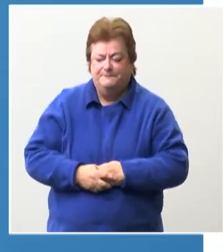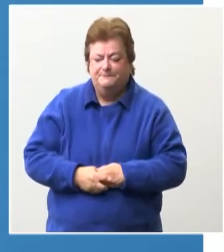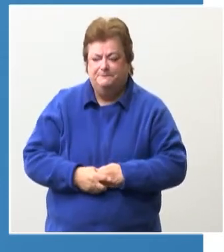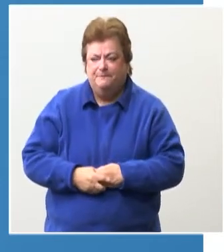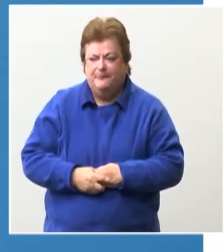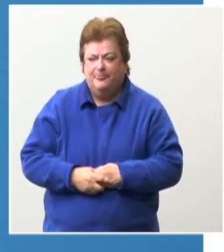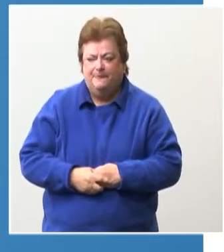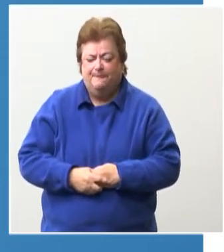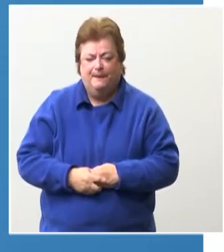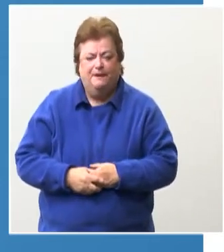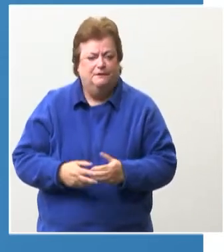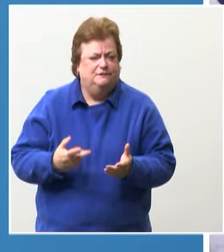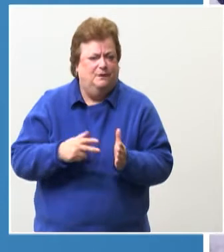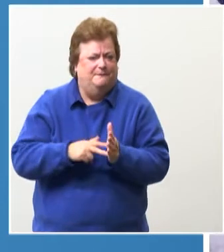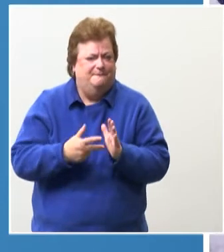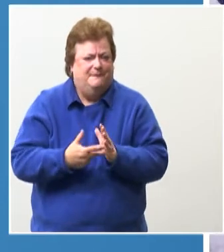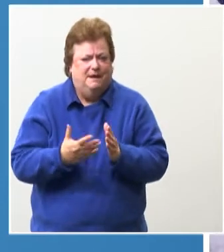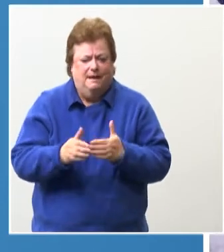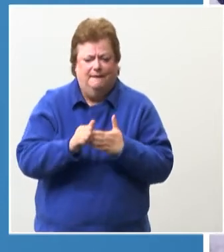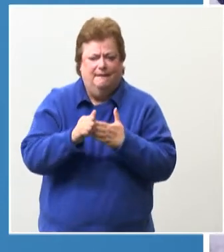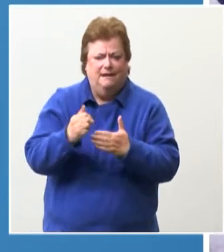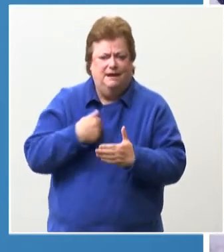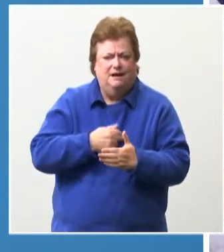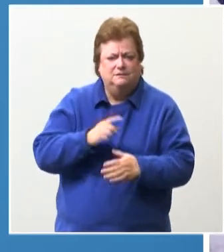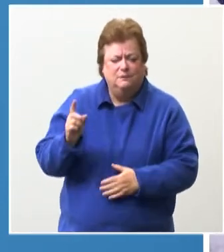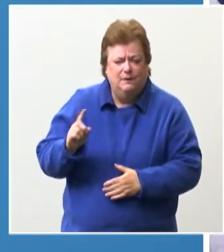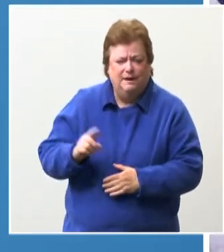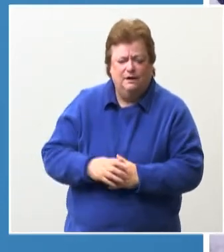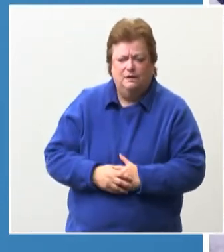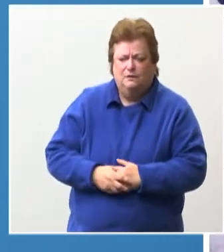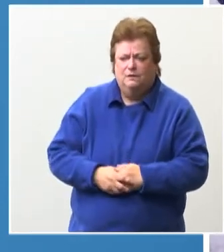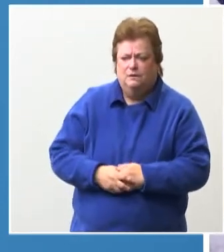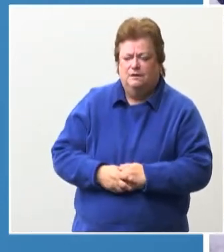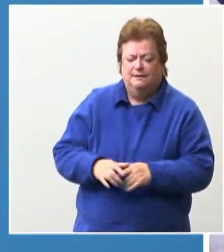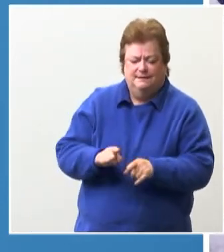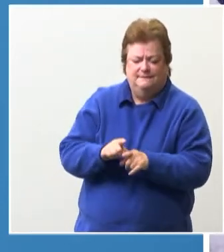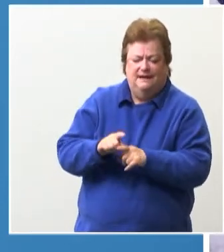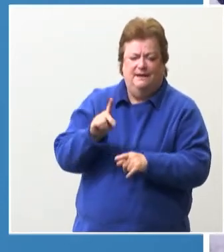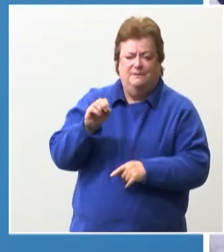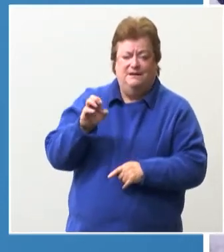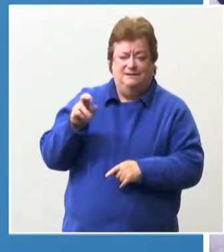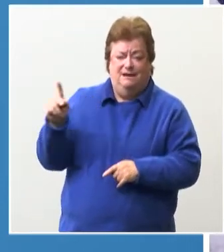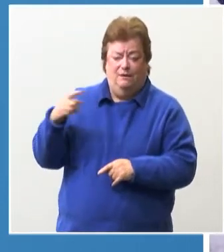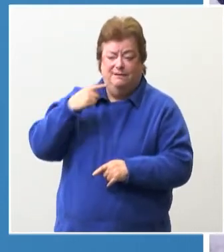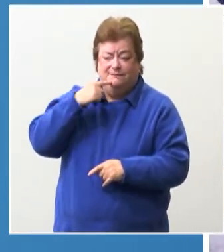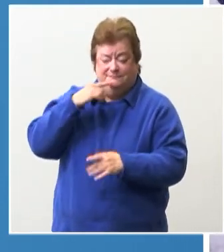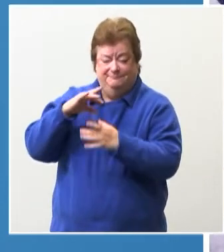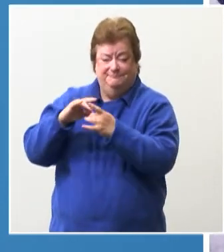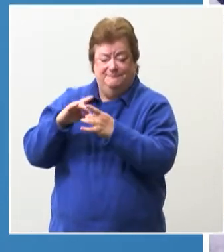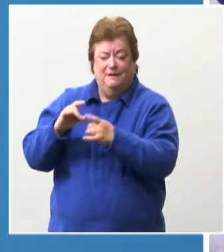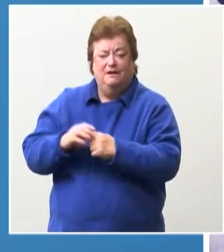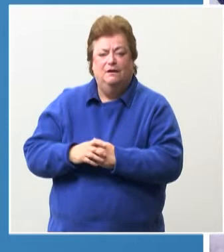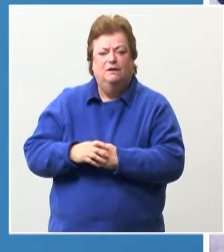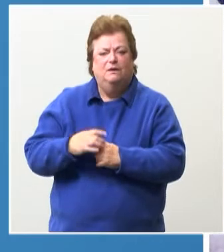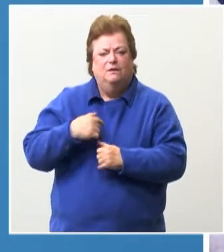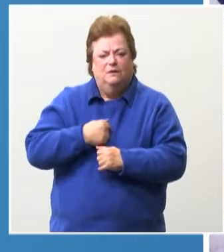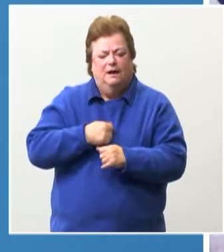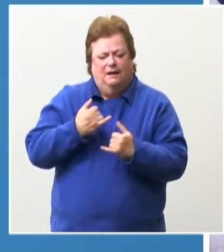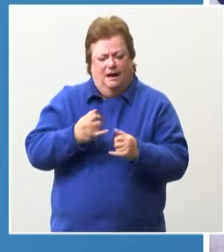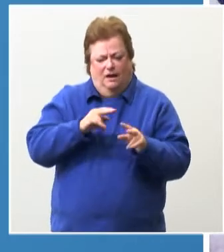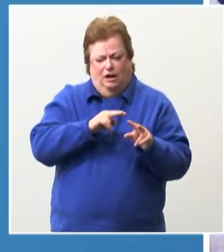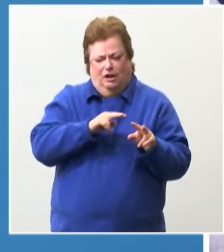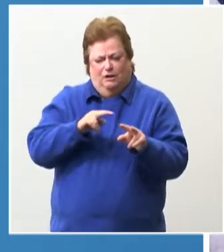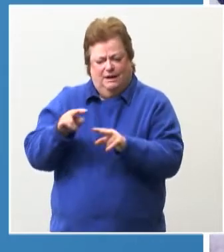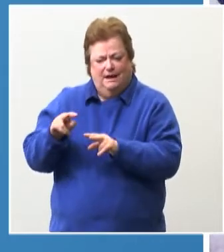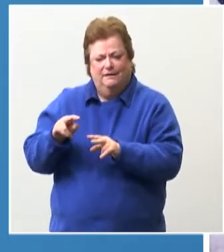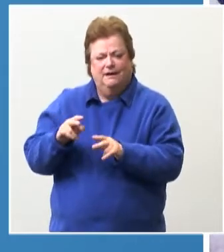So where does all of this lead us? Well, much in the same way that Derek mentioned it a second ago. We are looking at these things